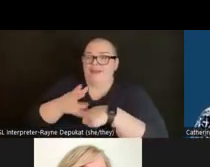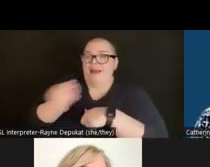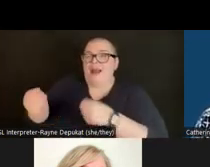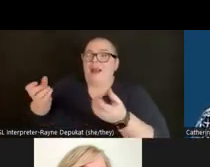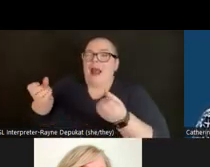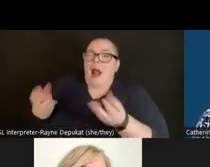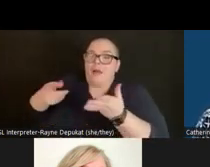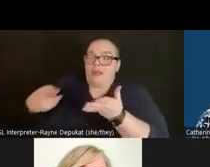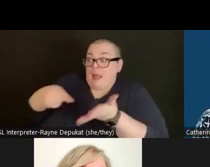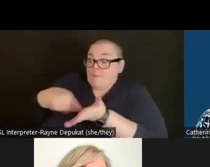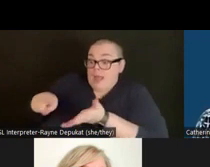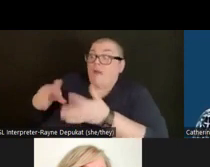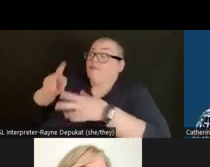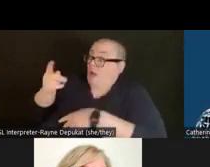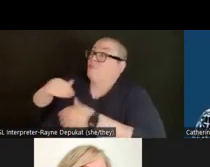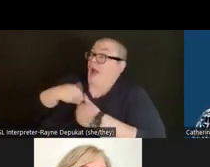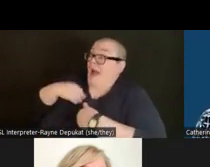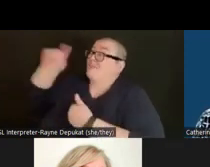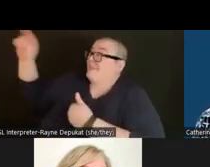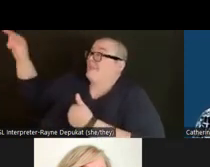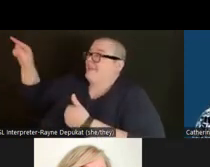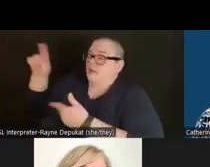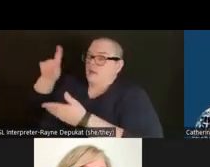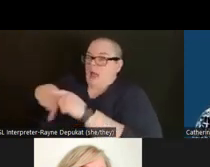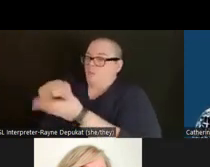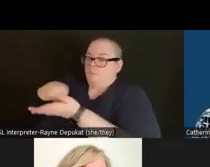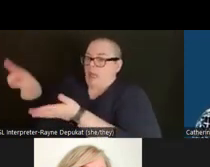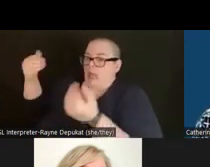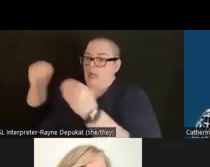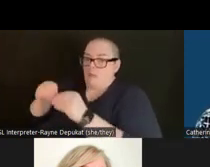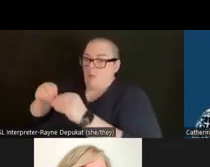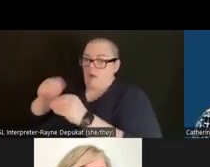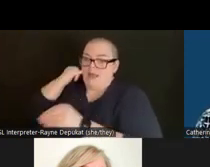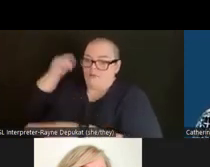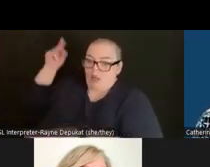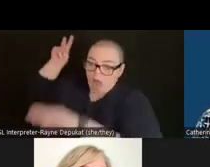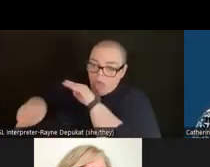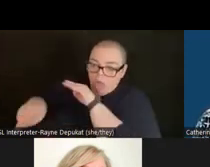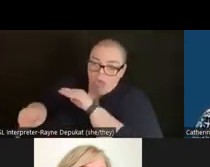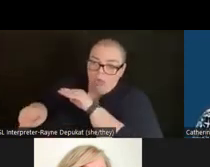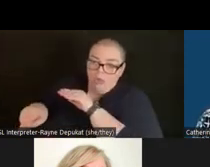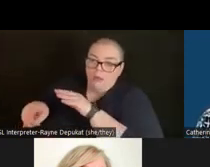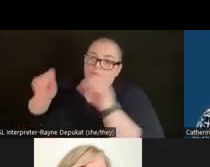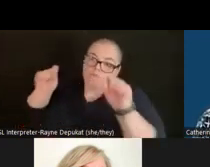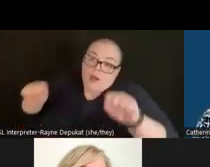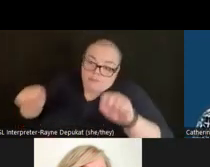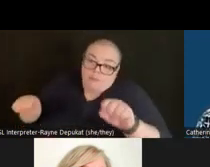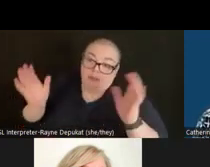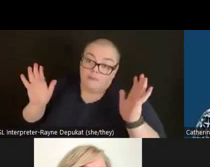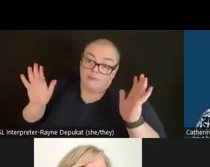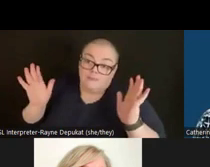for vouchers that already exist. So it's not a silly question at all.